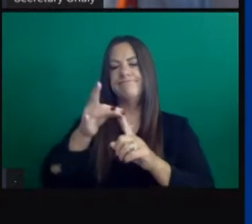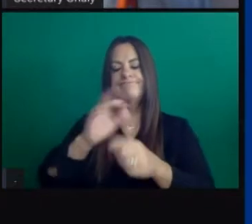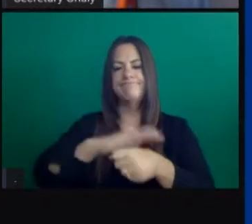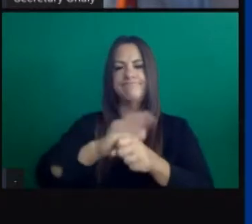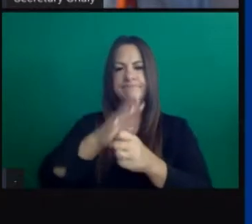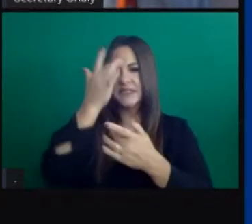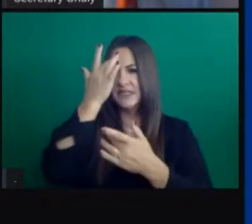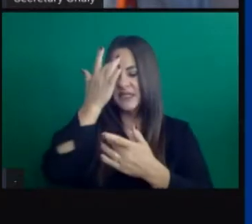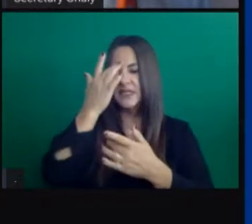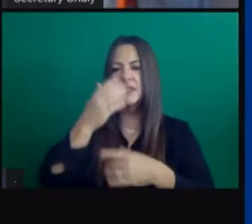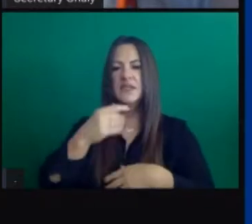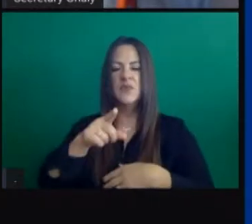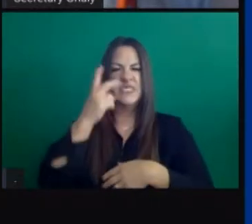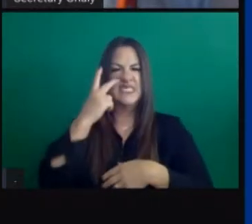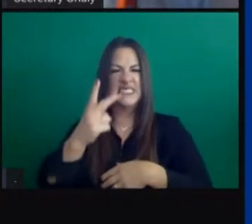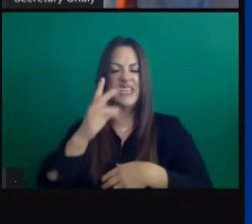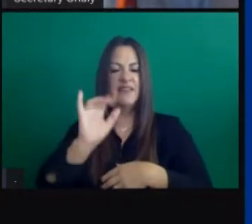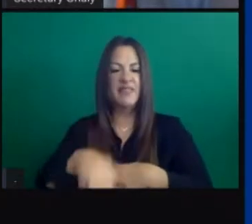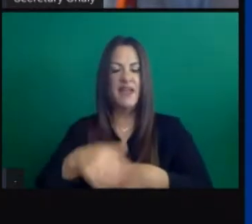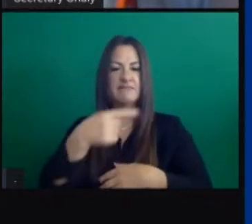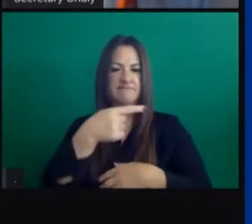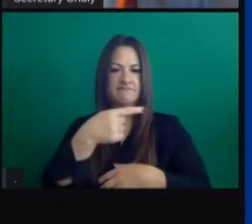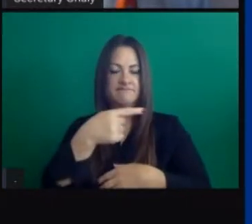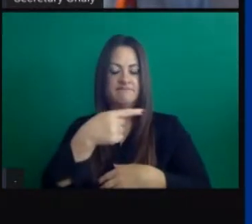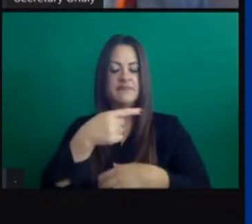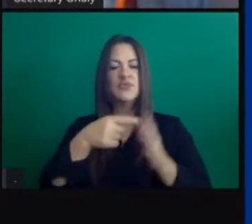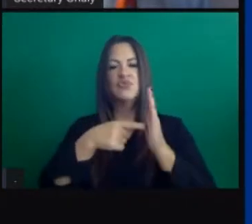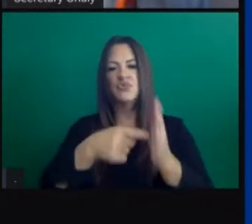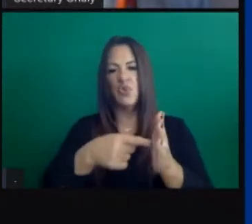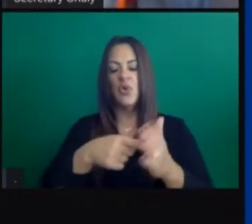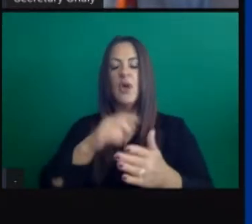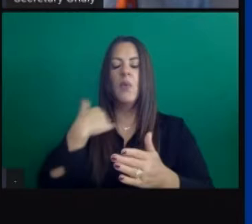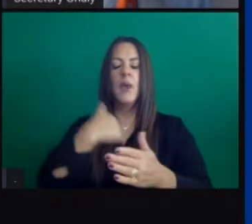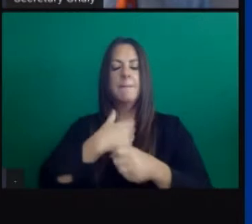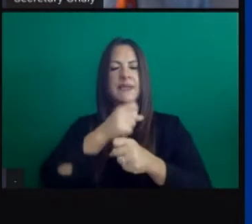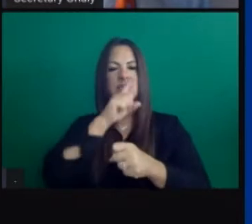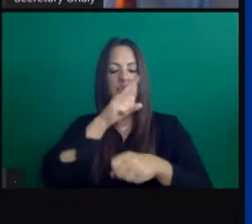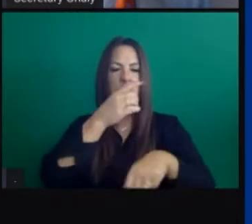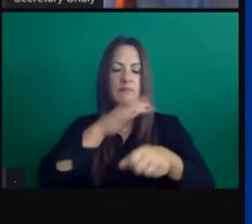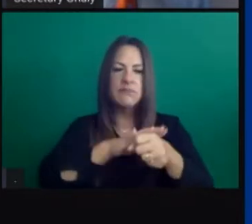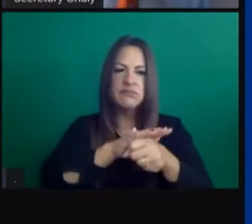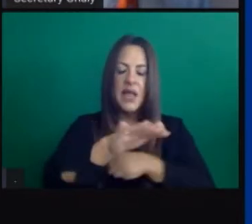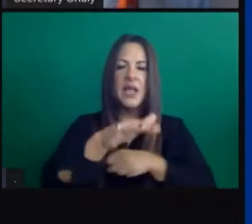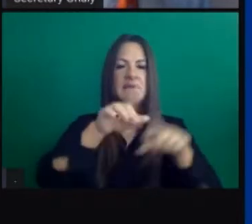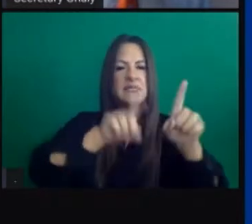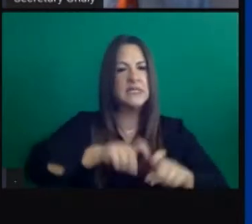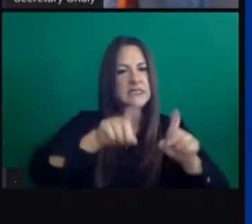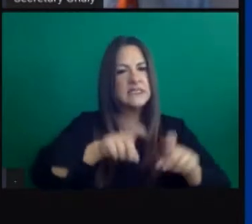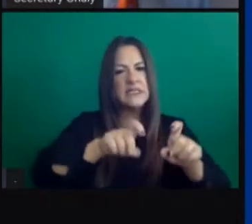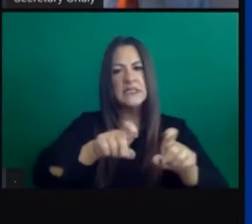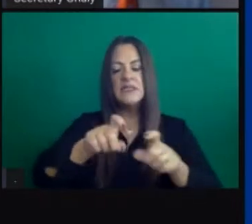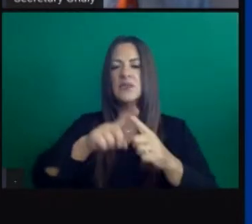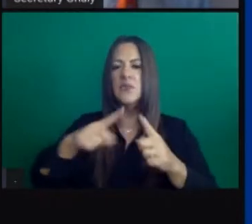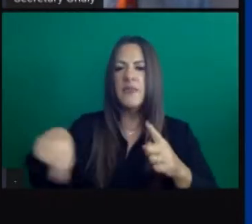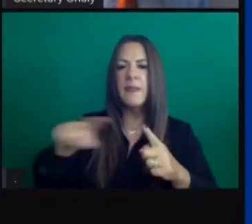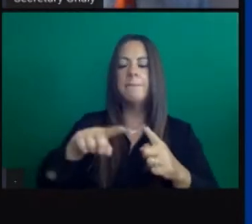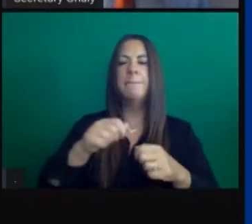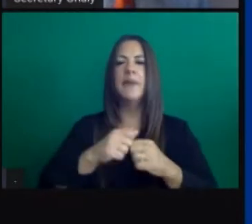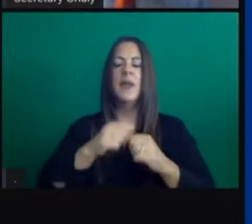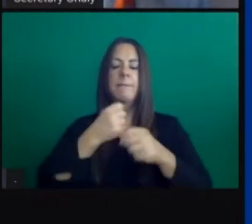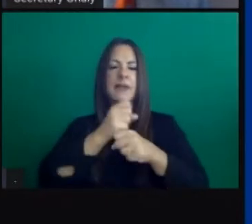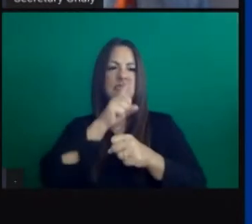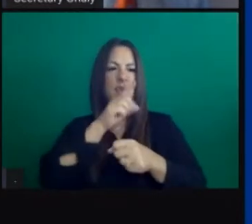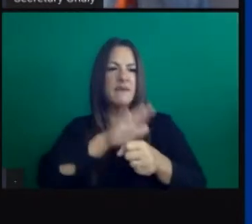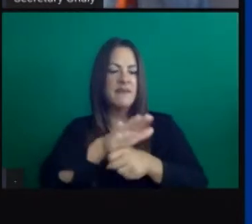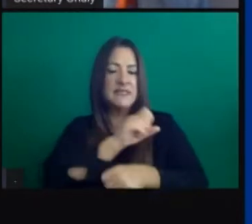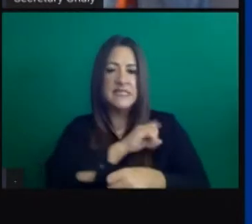the progression of COVID, making sure that testing is available, ensuring where we can to provide the staff needed. And I think